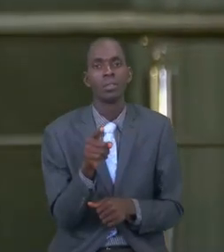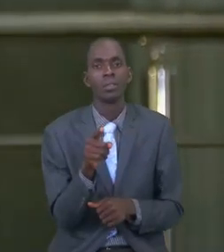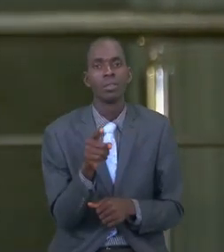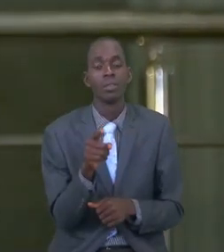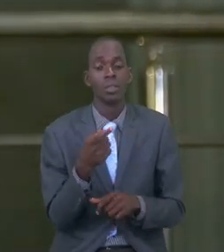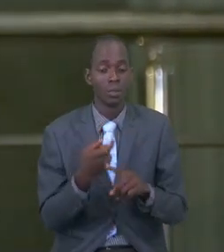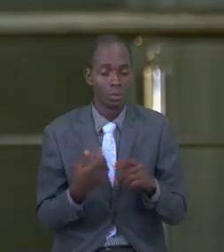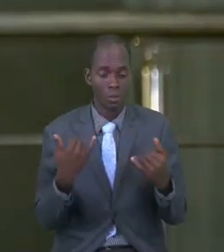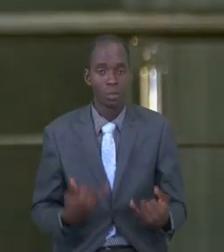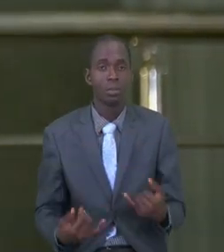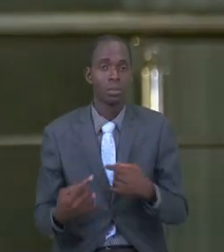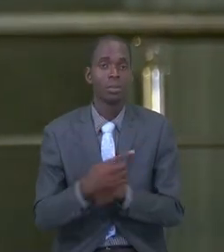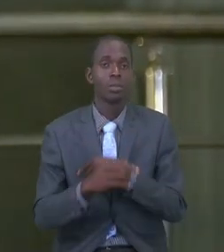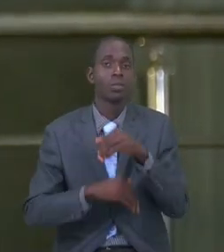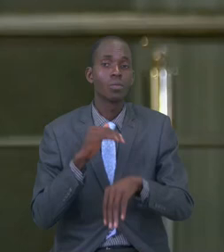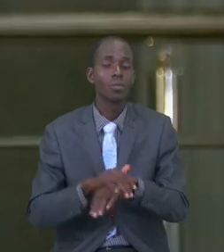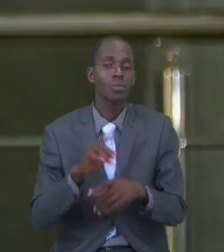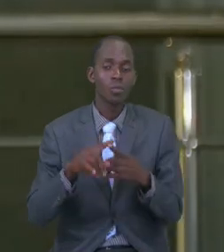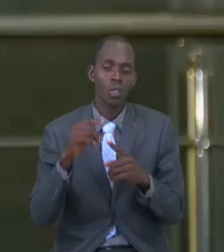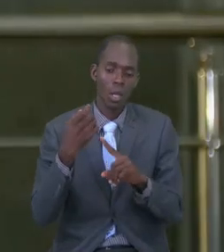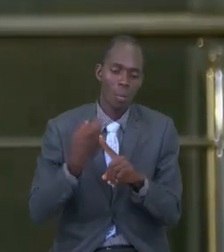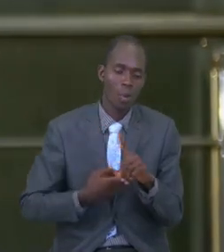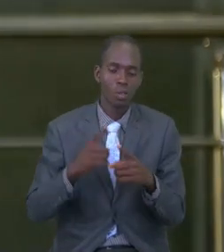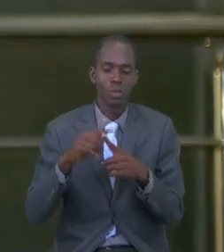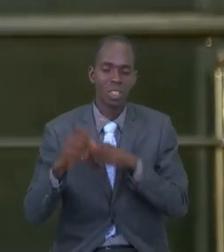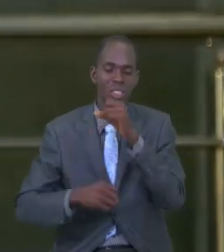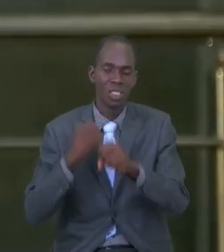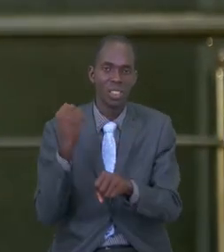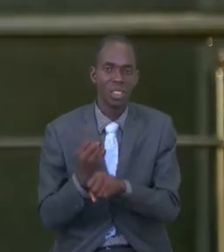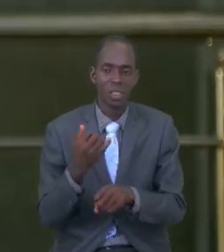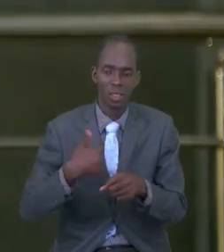From today to the months and the years to come,